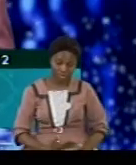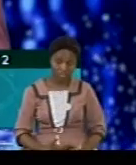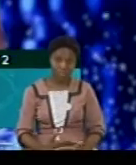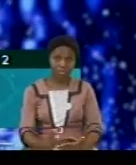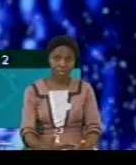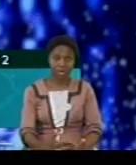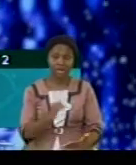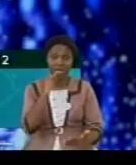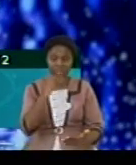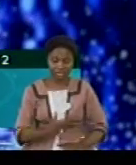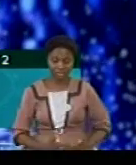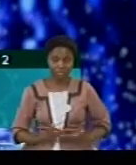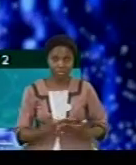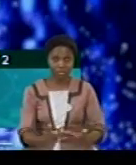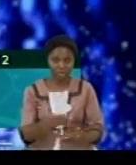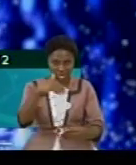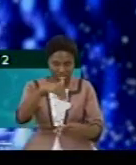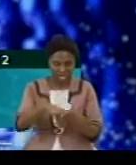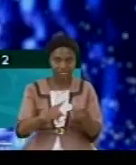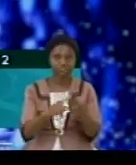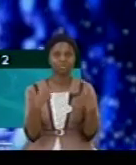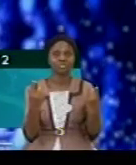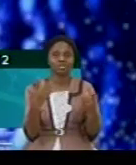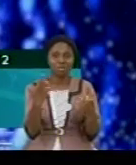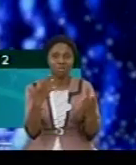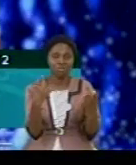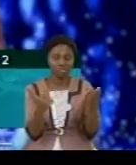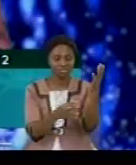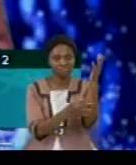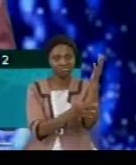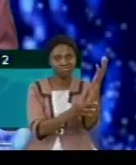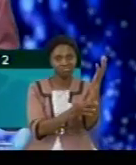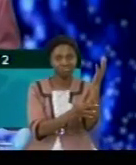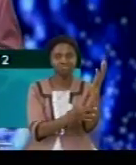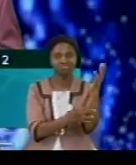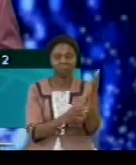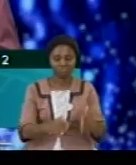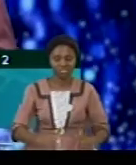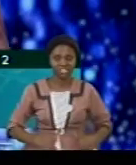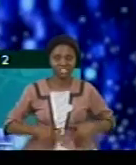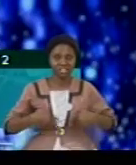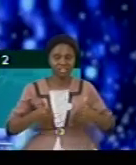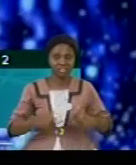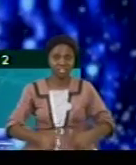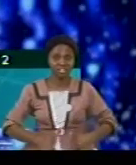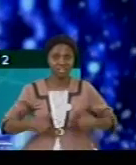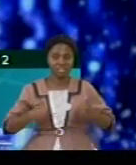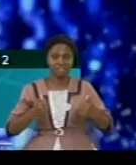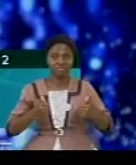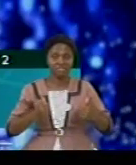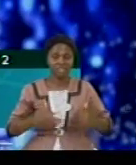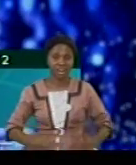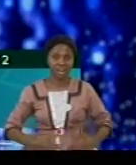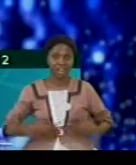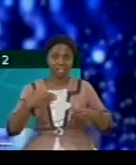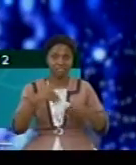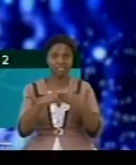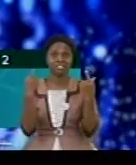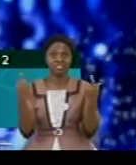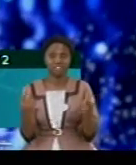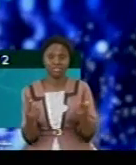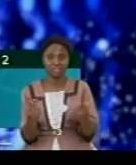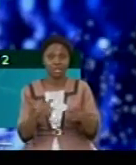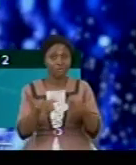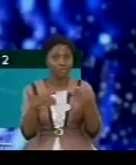born of the flesh, and living a life in the flesh, in all carnality, in all sinfulness. But now, the Lord